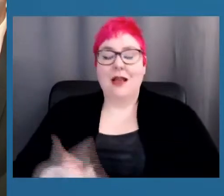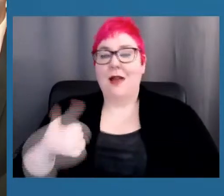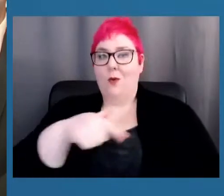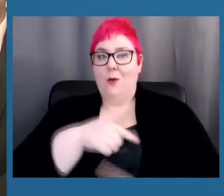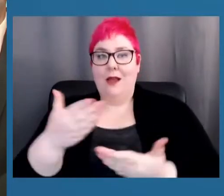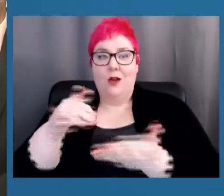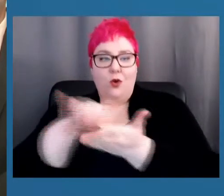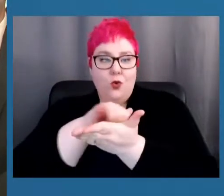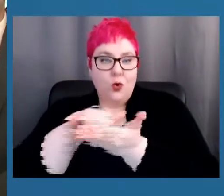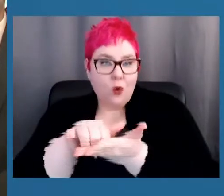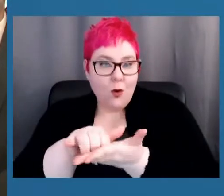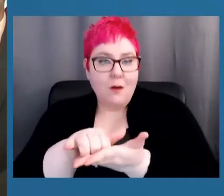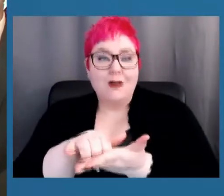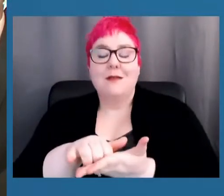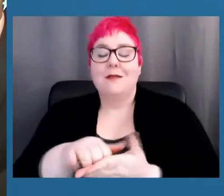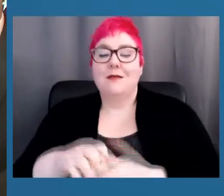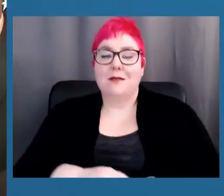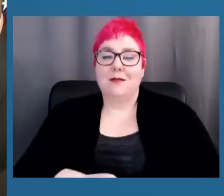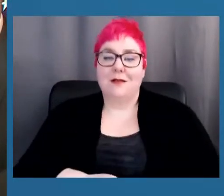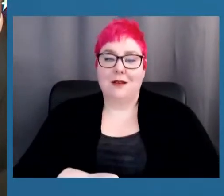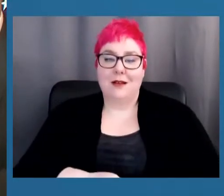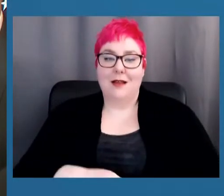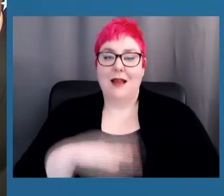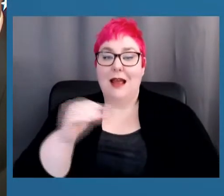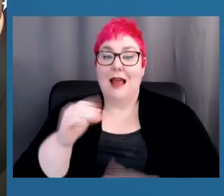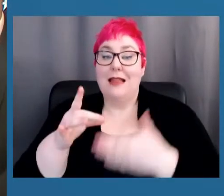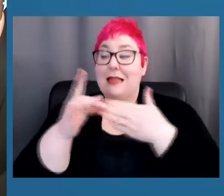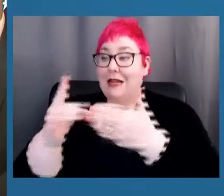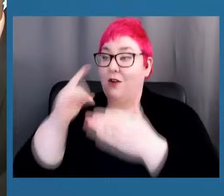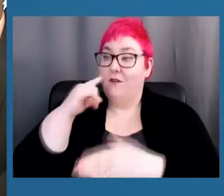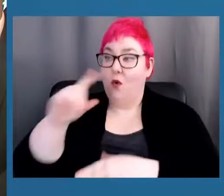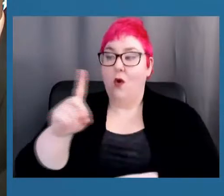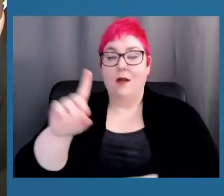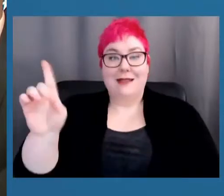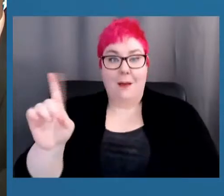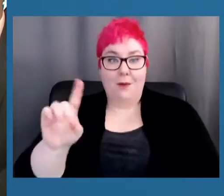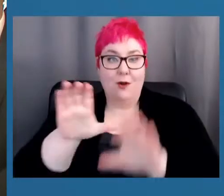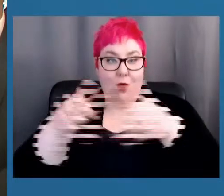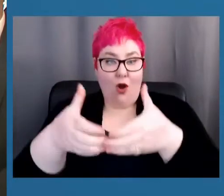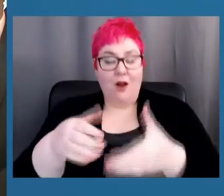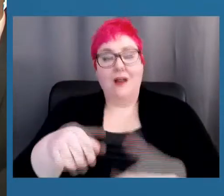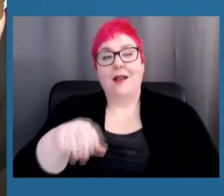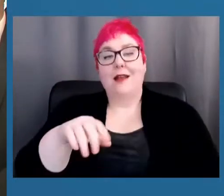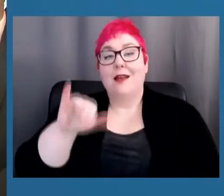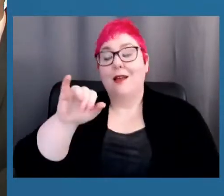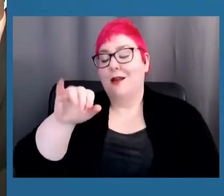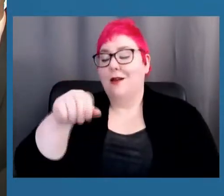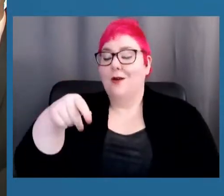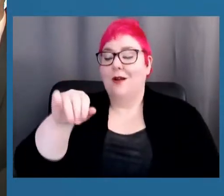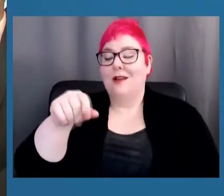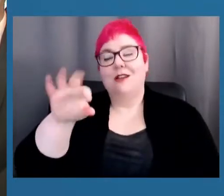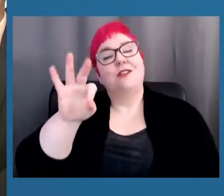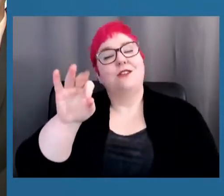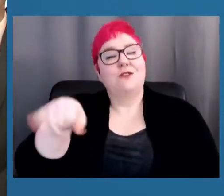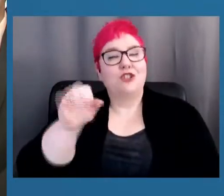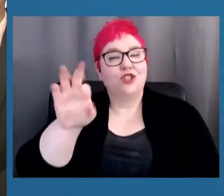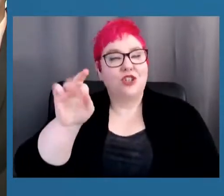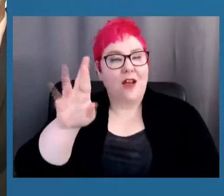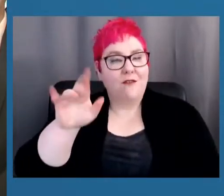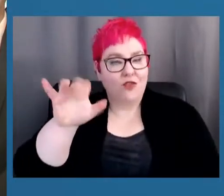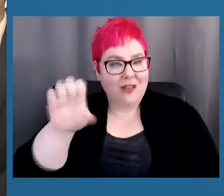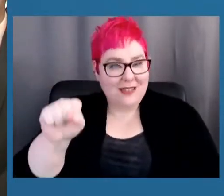with the leader of the Democratic Party, Hakeem Jeffries, we are walking hand in